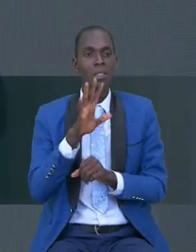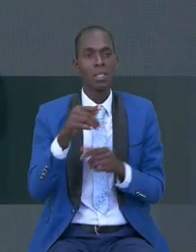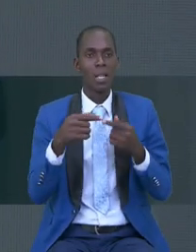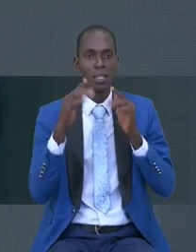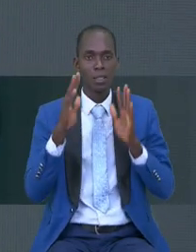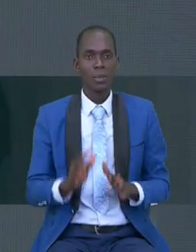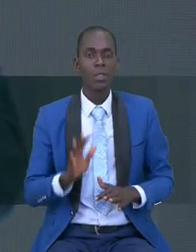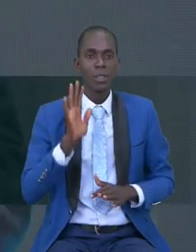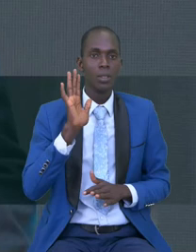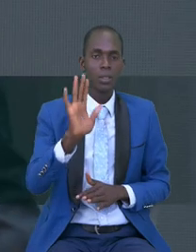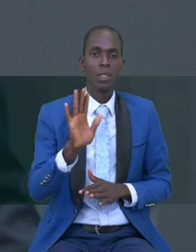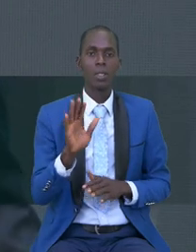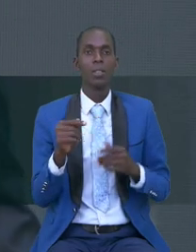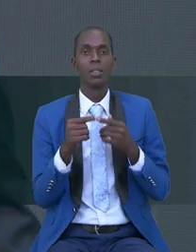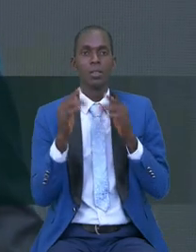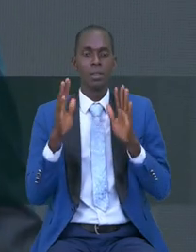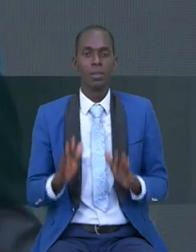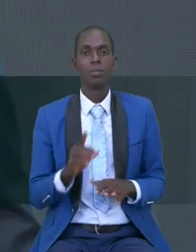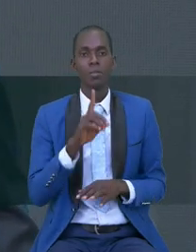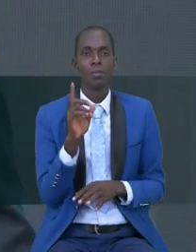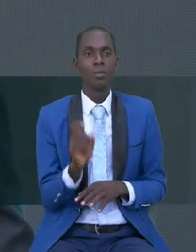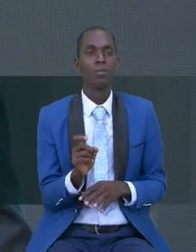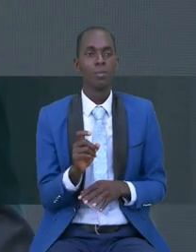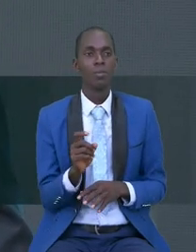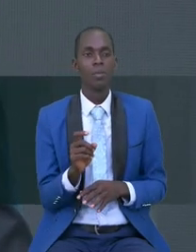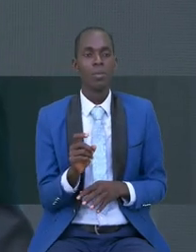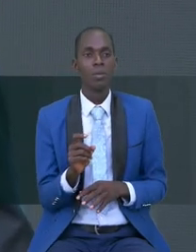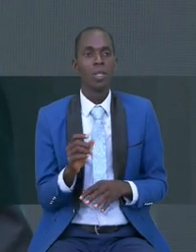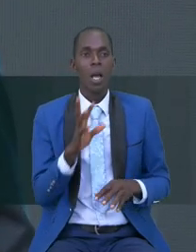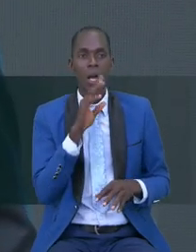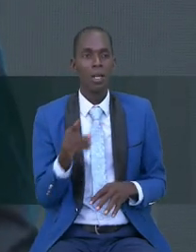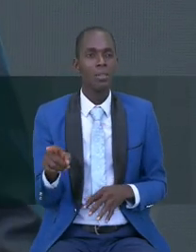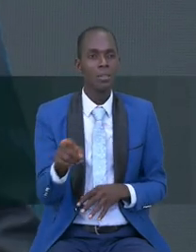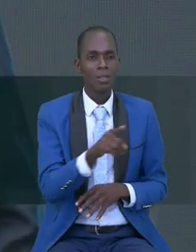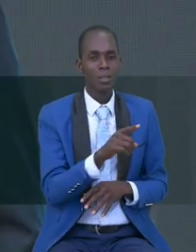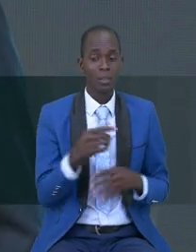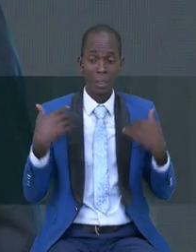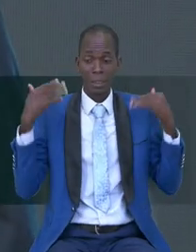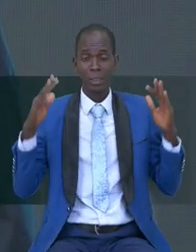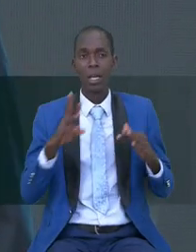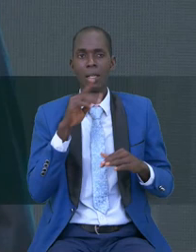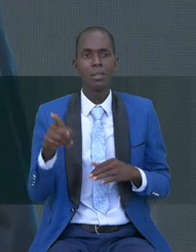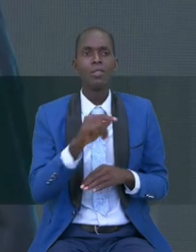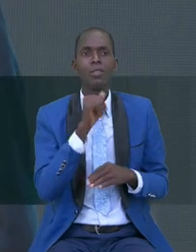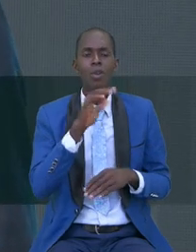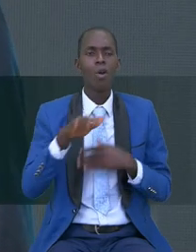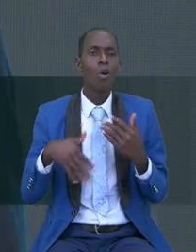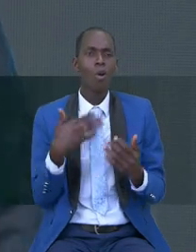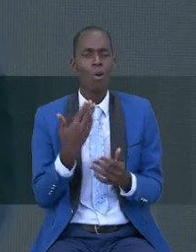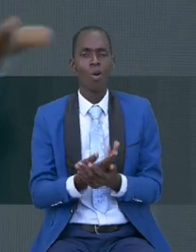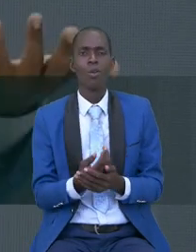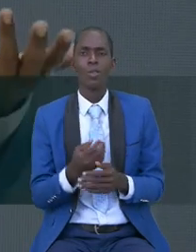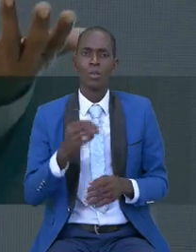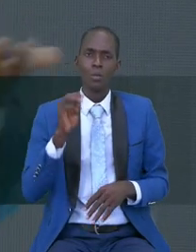Verse 14, are they not angels? Angels, are they not all ministering